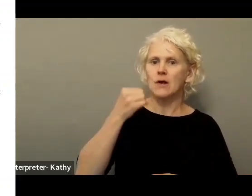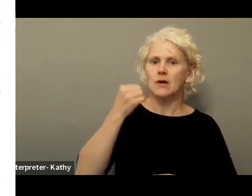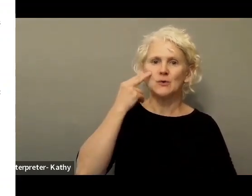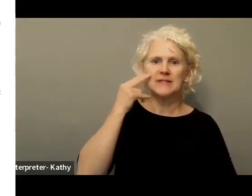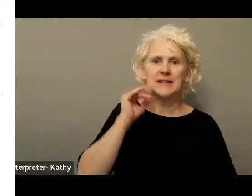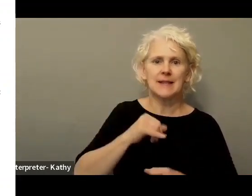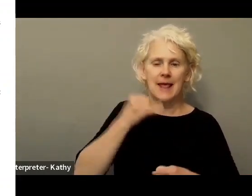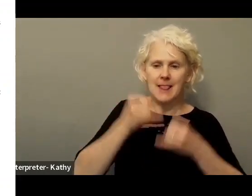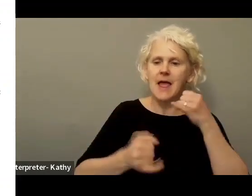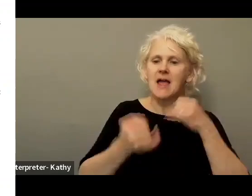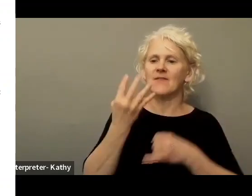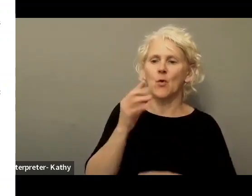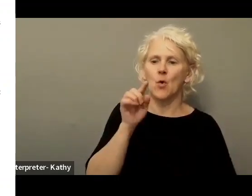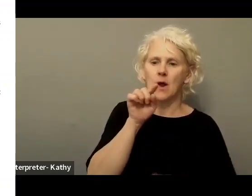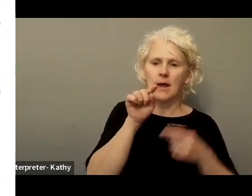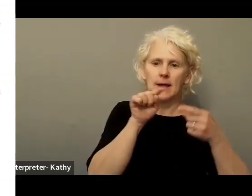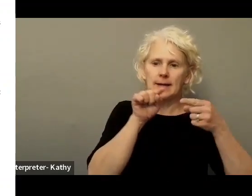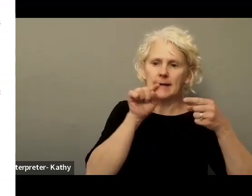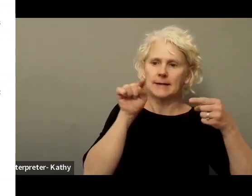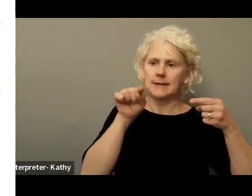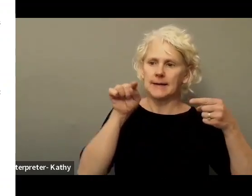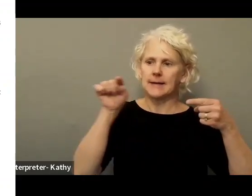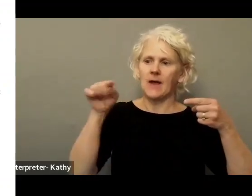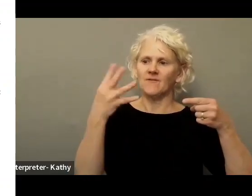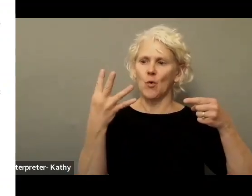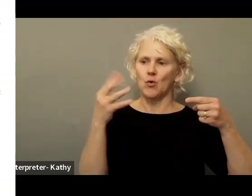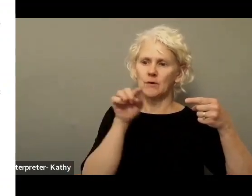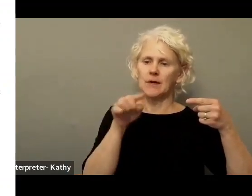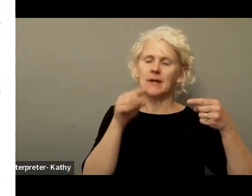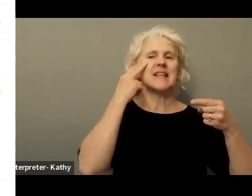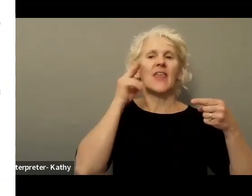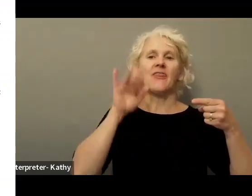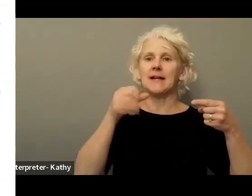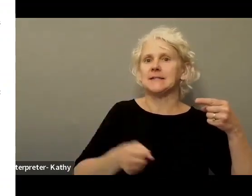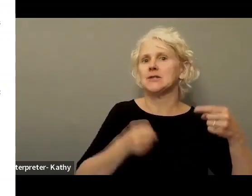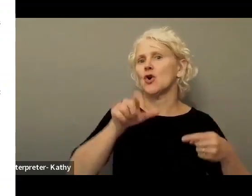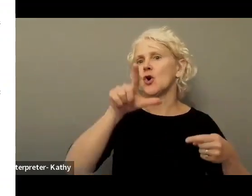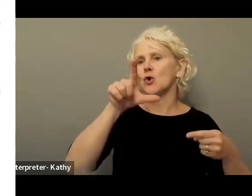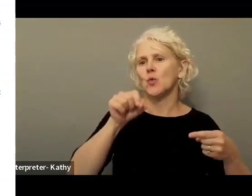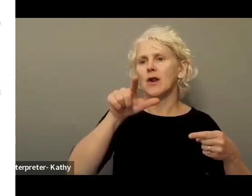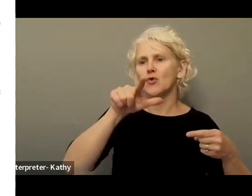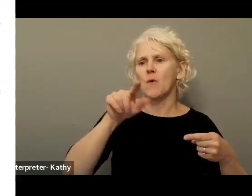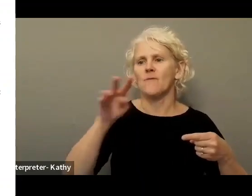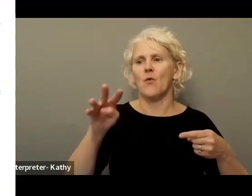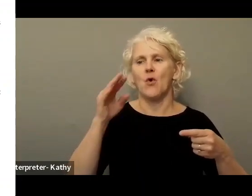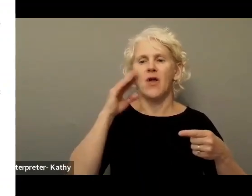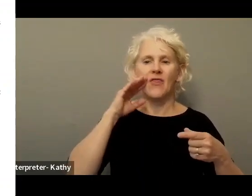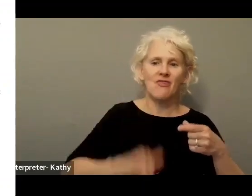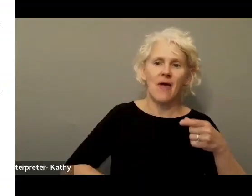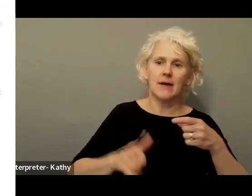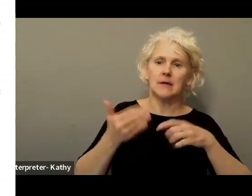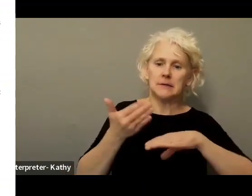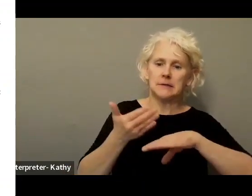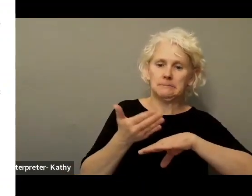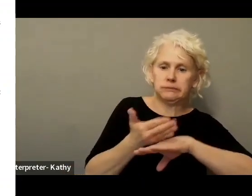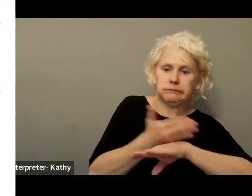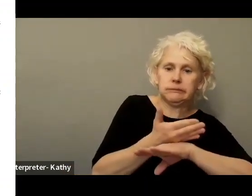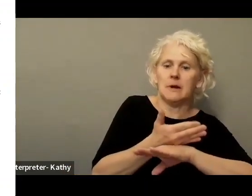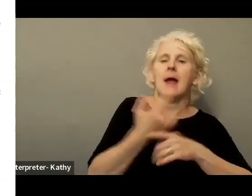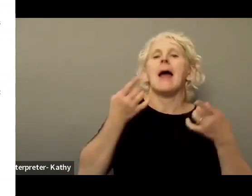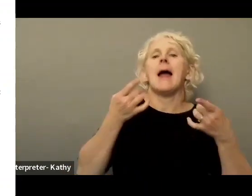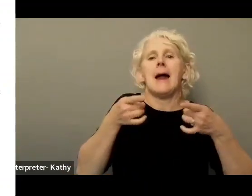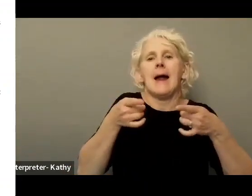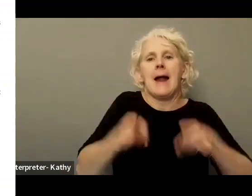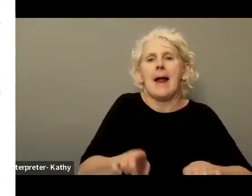4 dots on that black line there, that's all 2024. So all of the recovery just happened